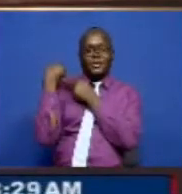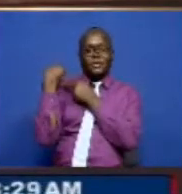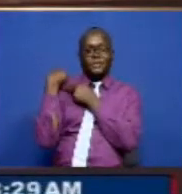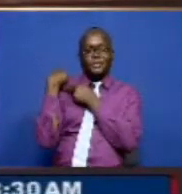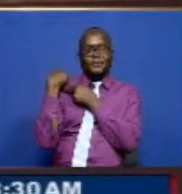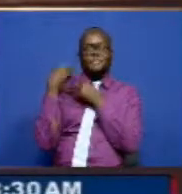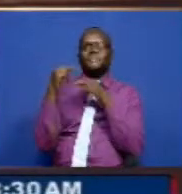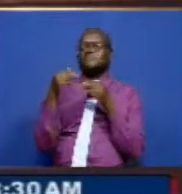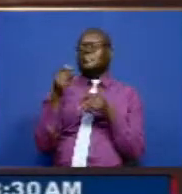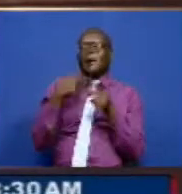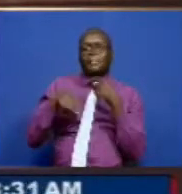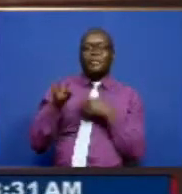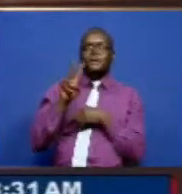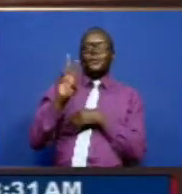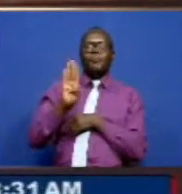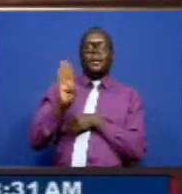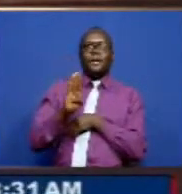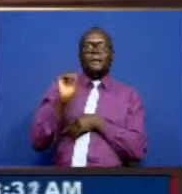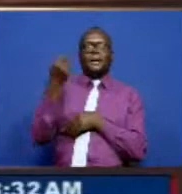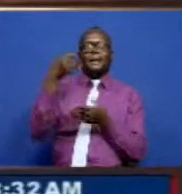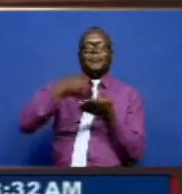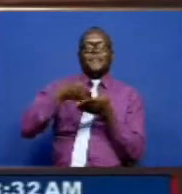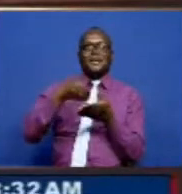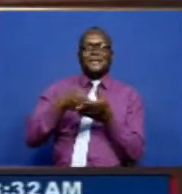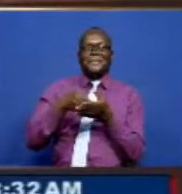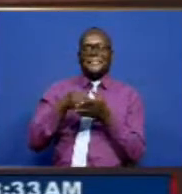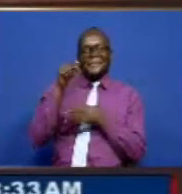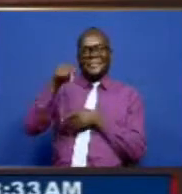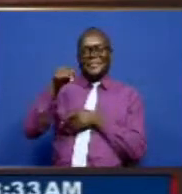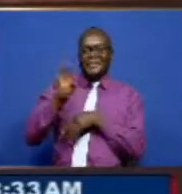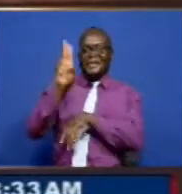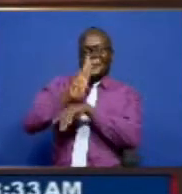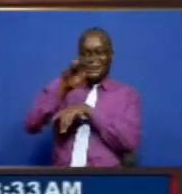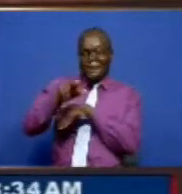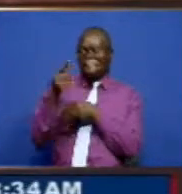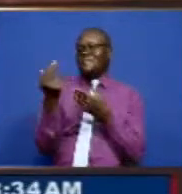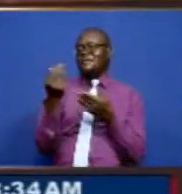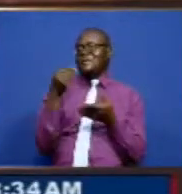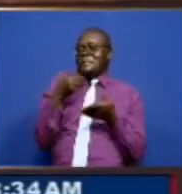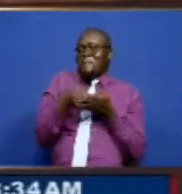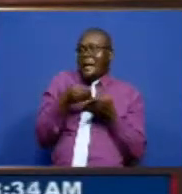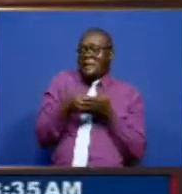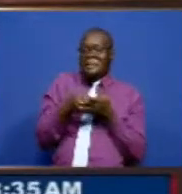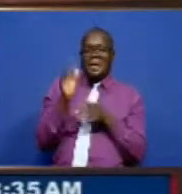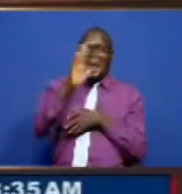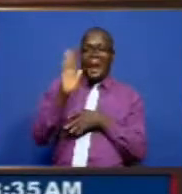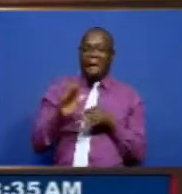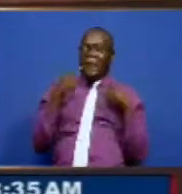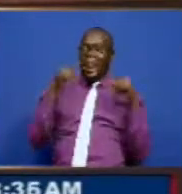the tune of 2 billion Kenyan shillings. These pending obligations were never